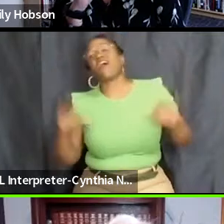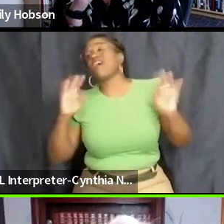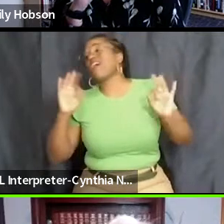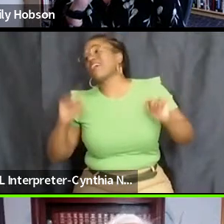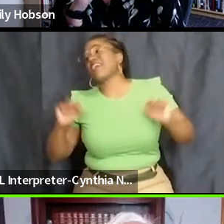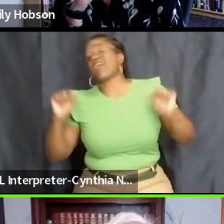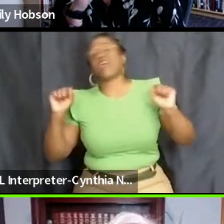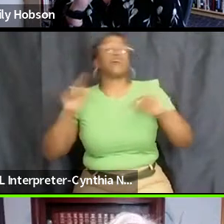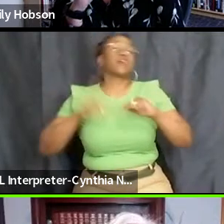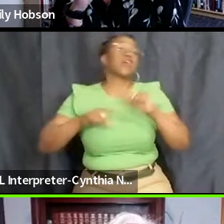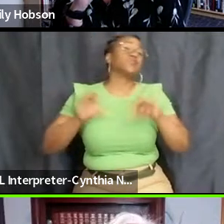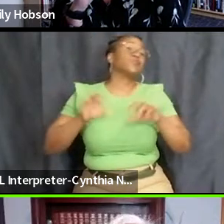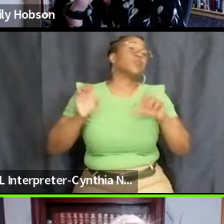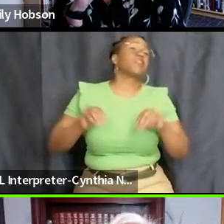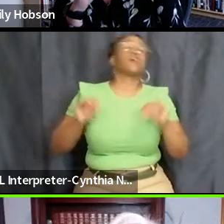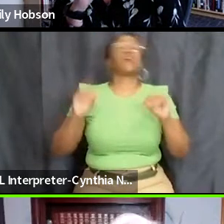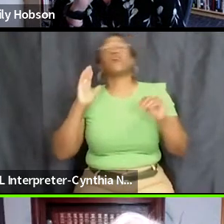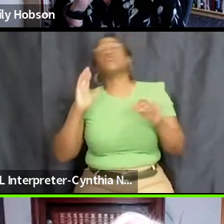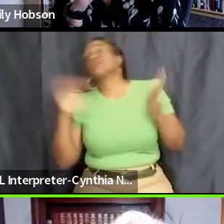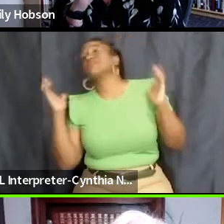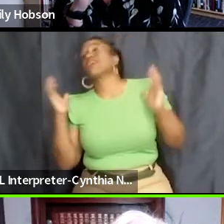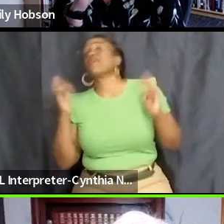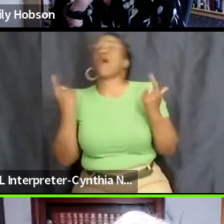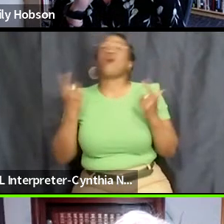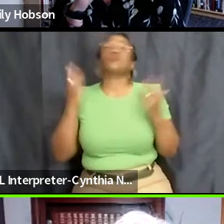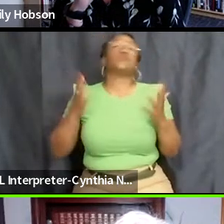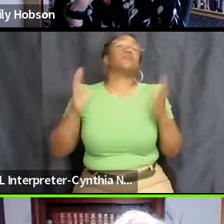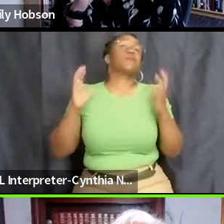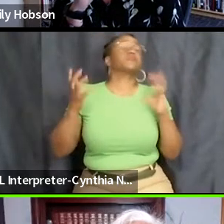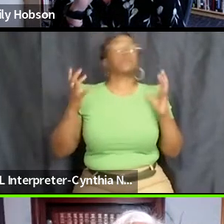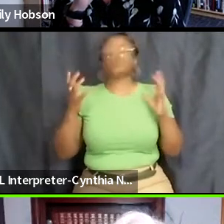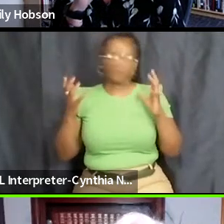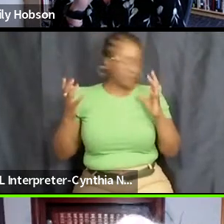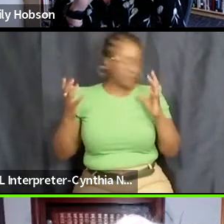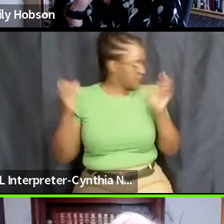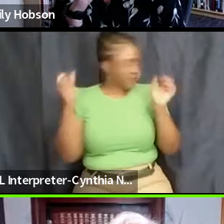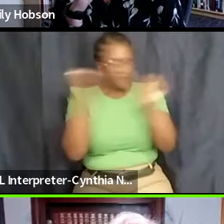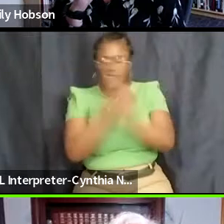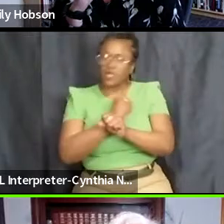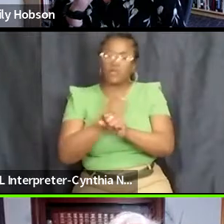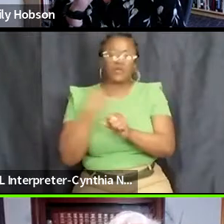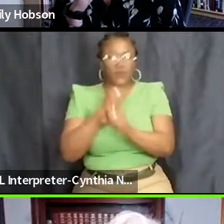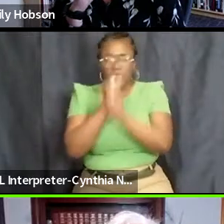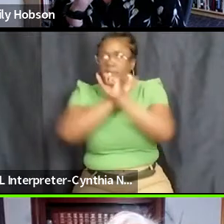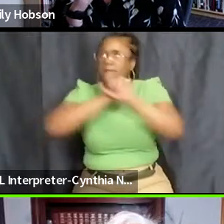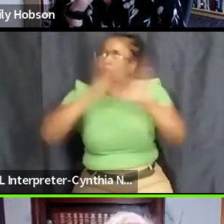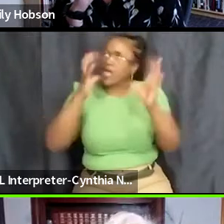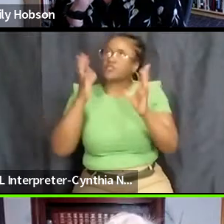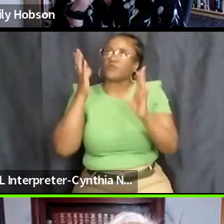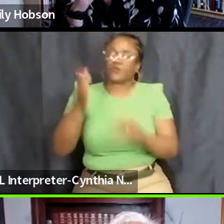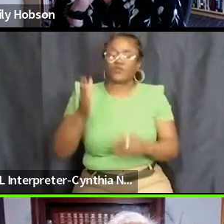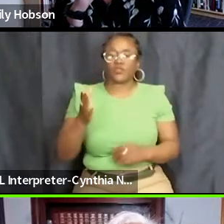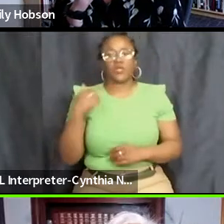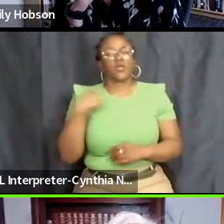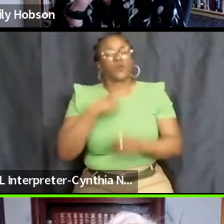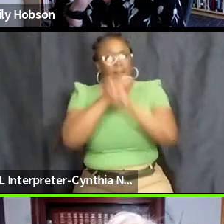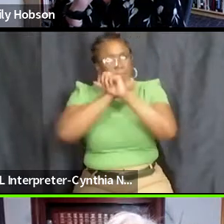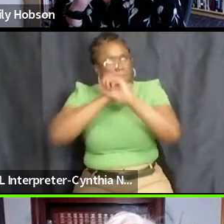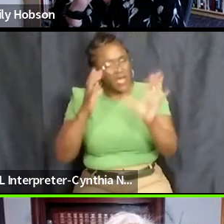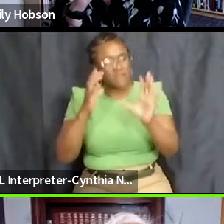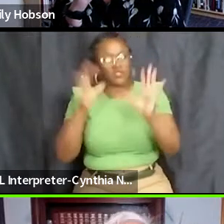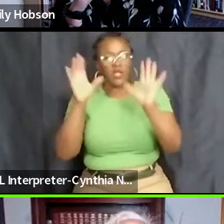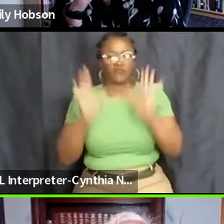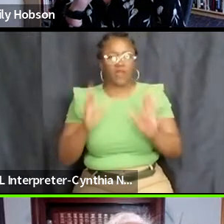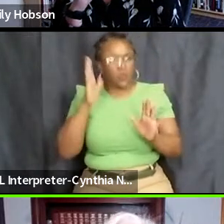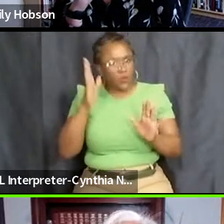is always messed up, always gonna be messed up." What we do is we fight, we imagine what our future can be. We imagine how great it